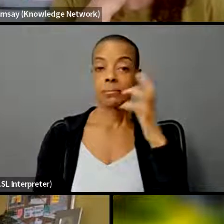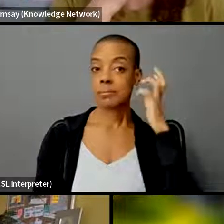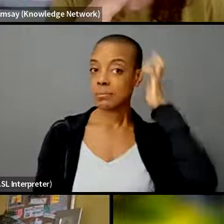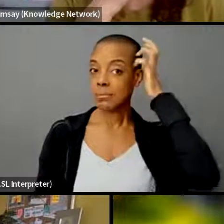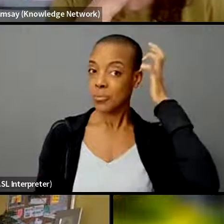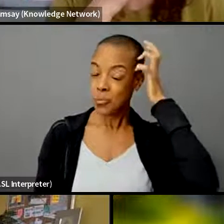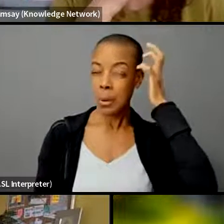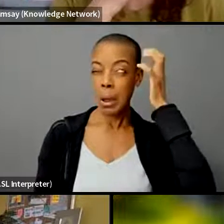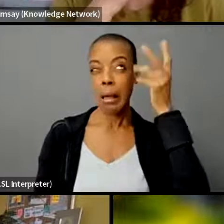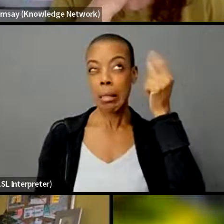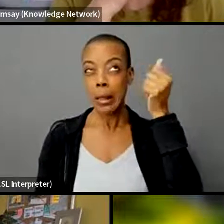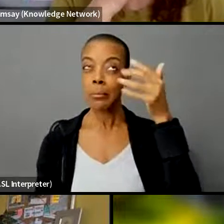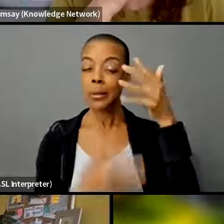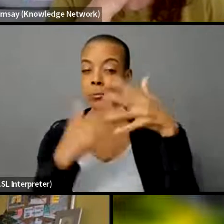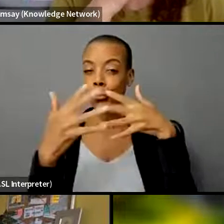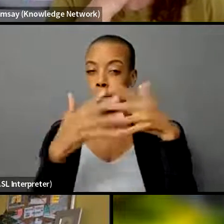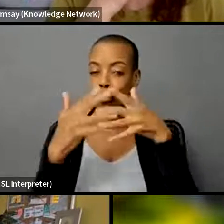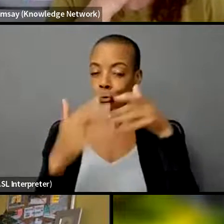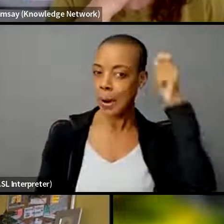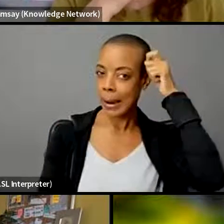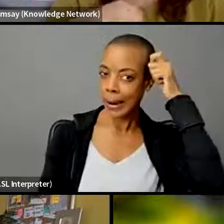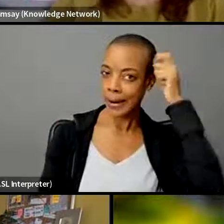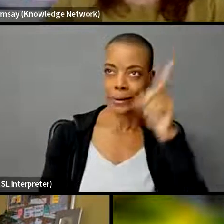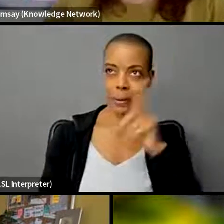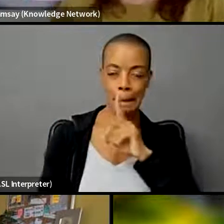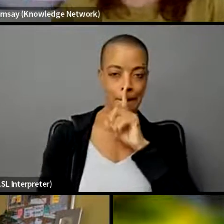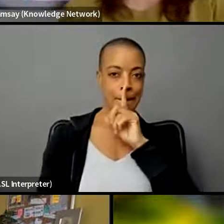graying hair, people tell me, but I don't admit to it.